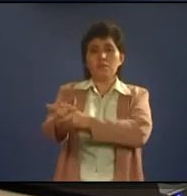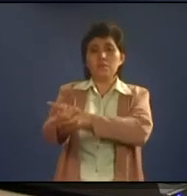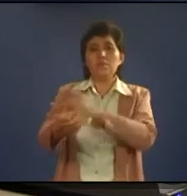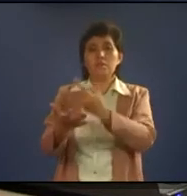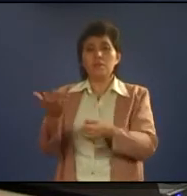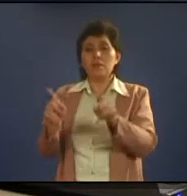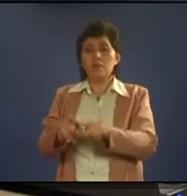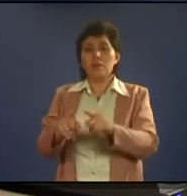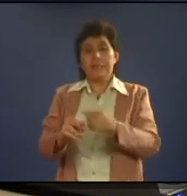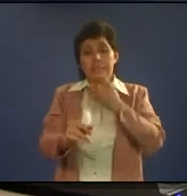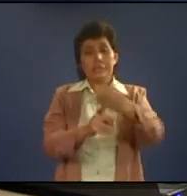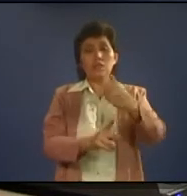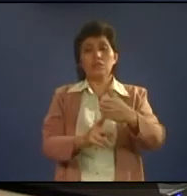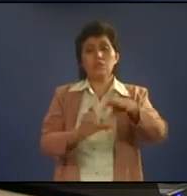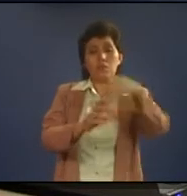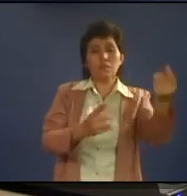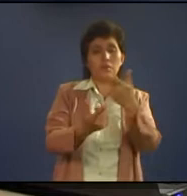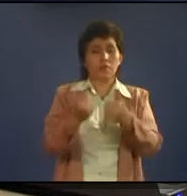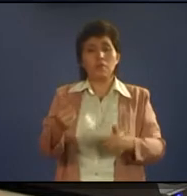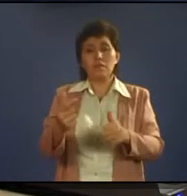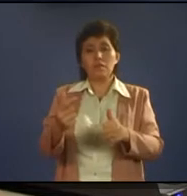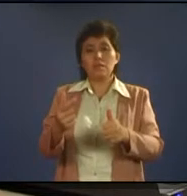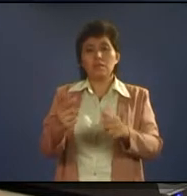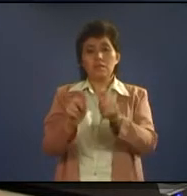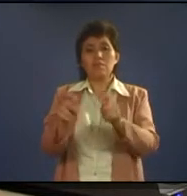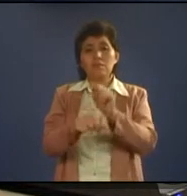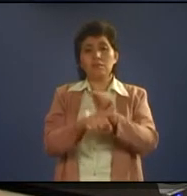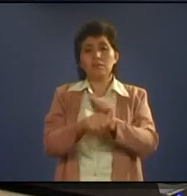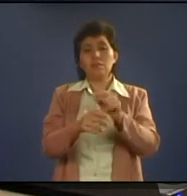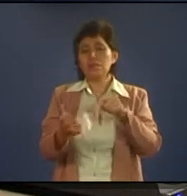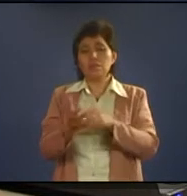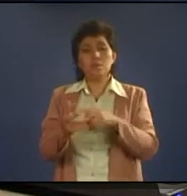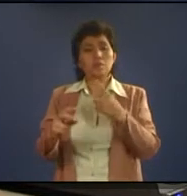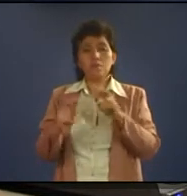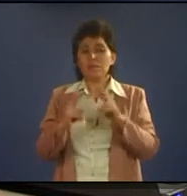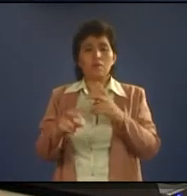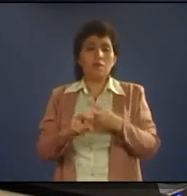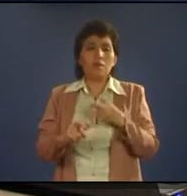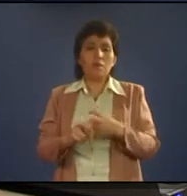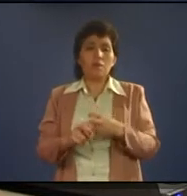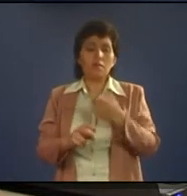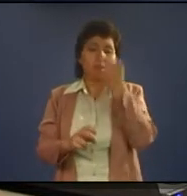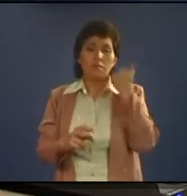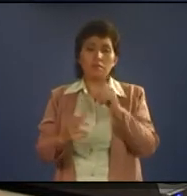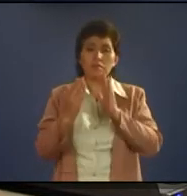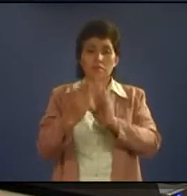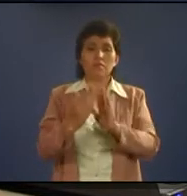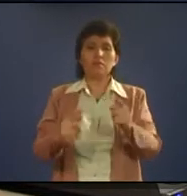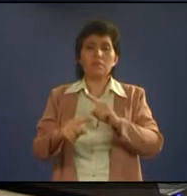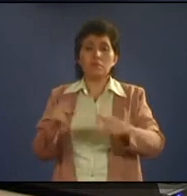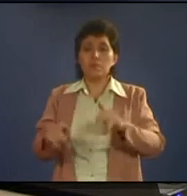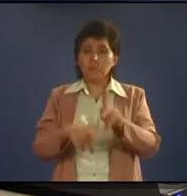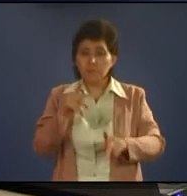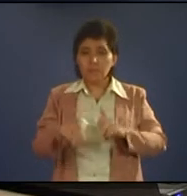the organization. And this is hard facts, it's difficult facts, but it's real. I mean, people do that. People kick you out from the